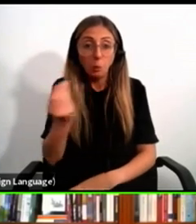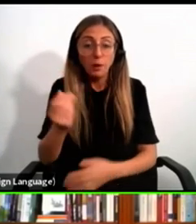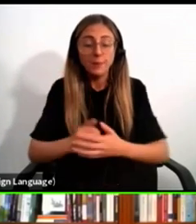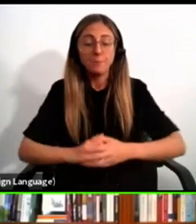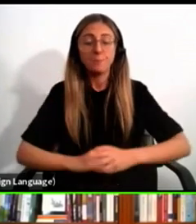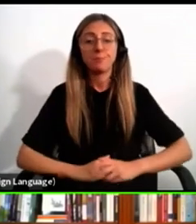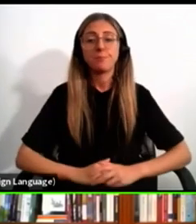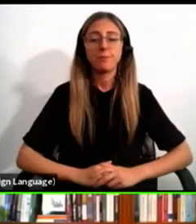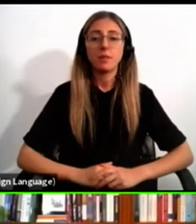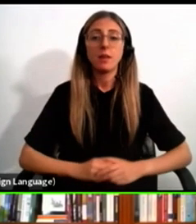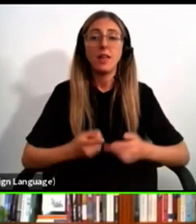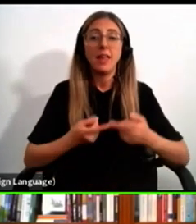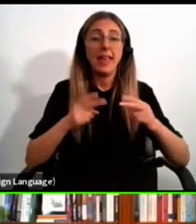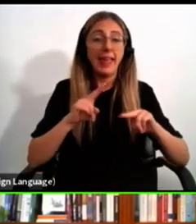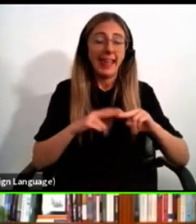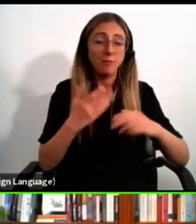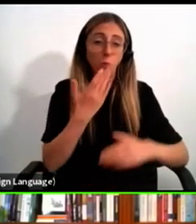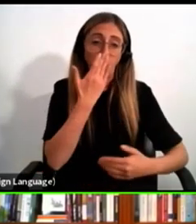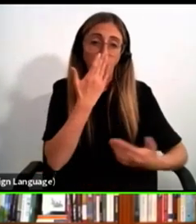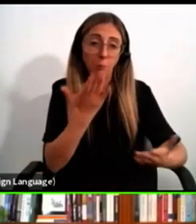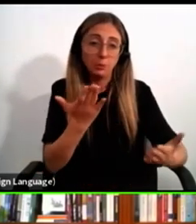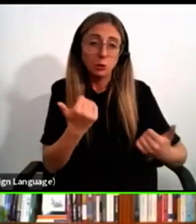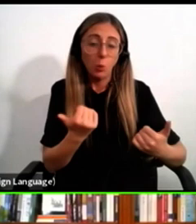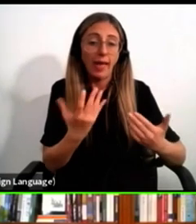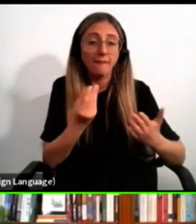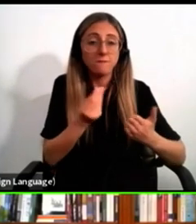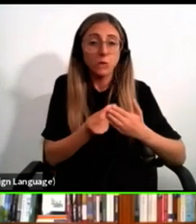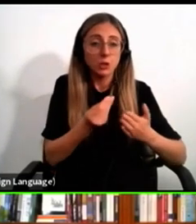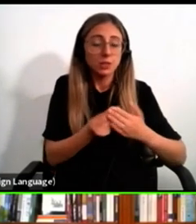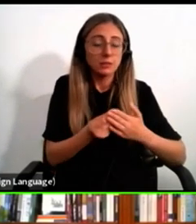So if you don't have venture capital funds,